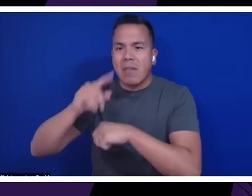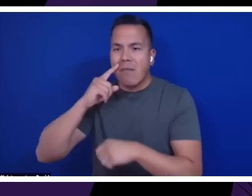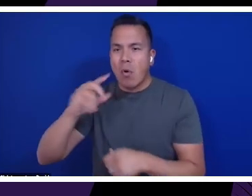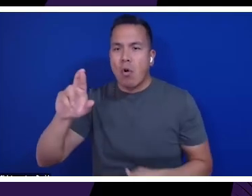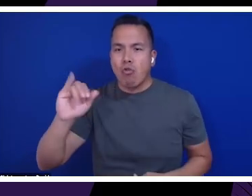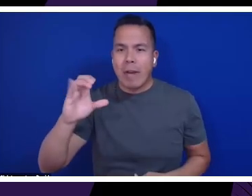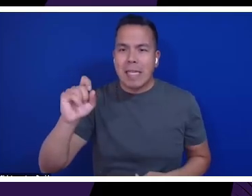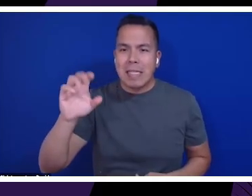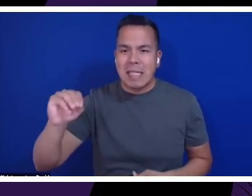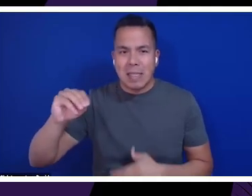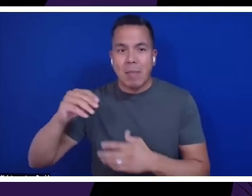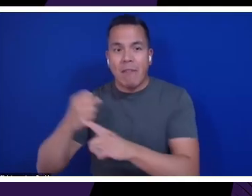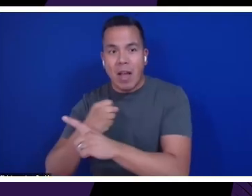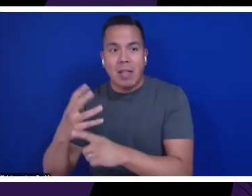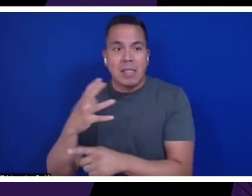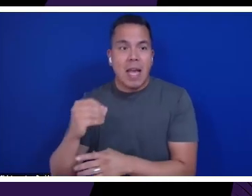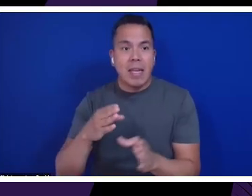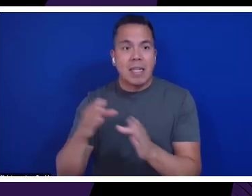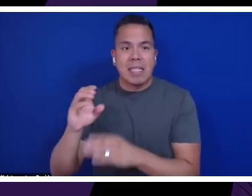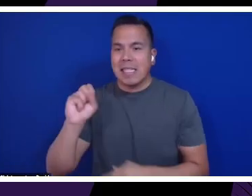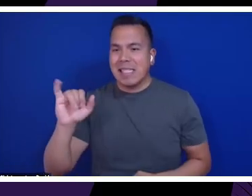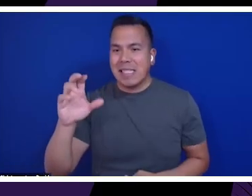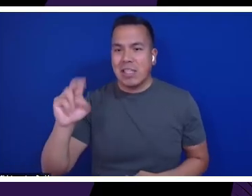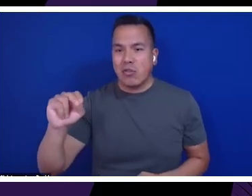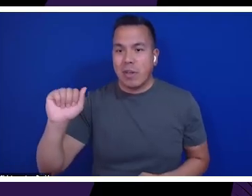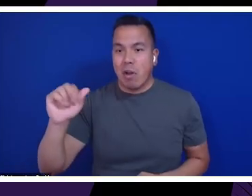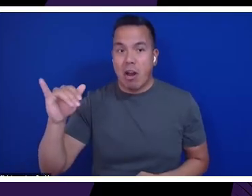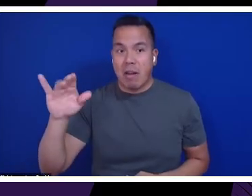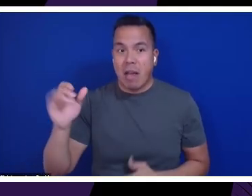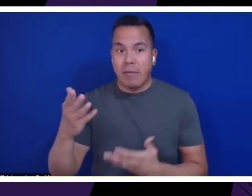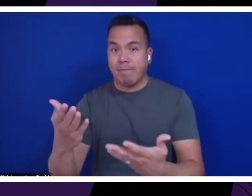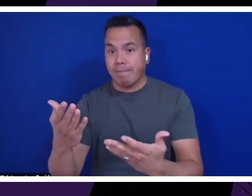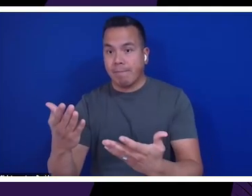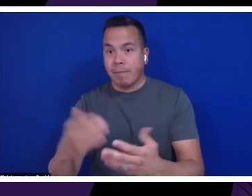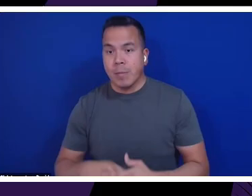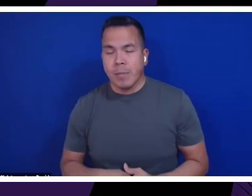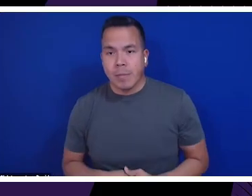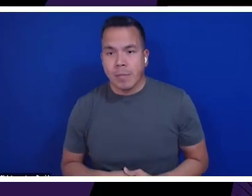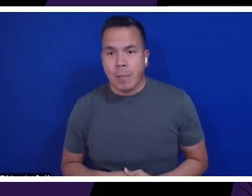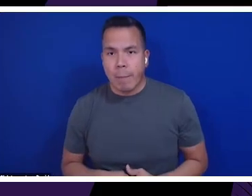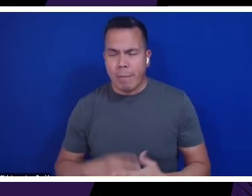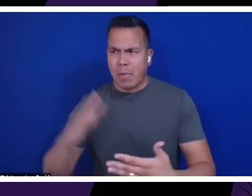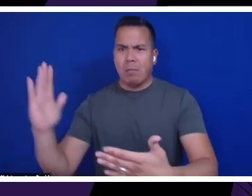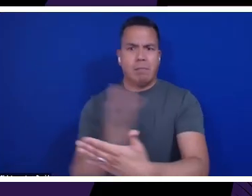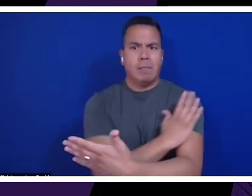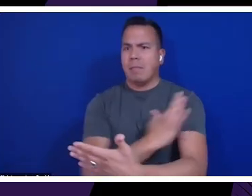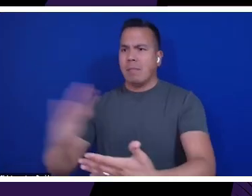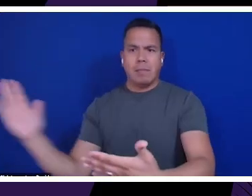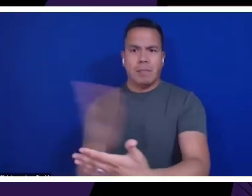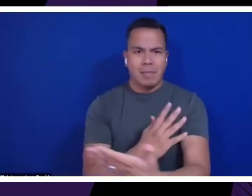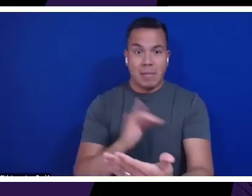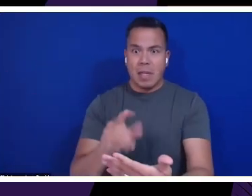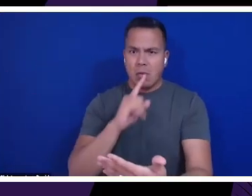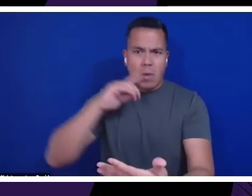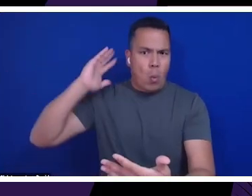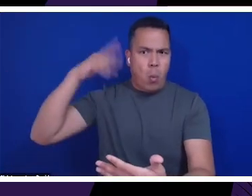source intelligence platform Syrian Archive. And now, given that, some might consider this a bit of a wild mix, but if you're looking